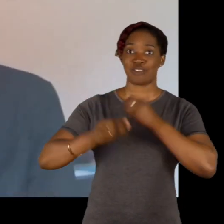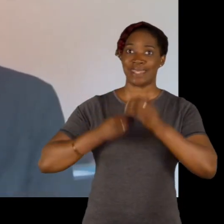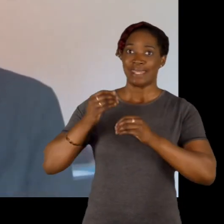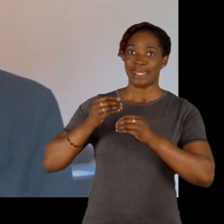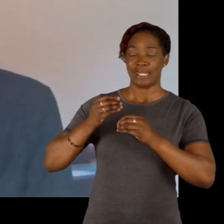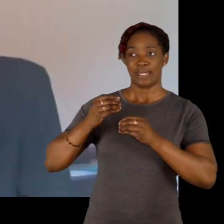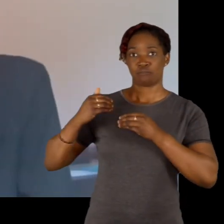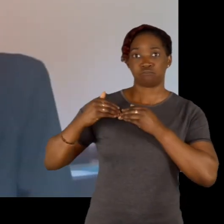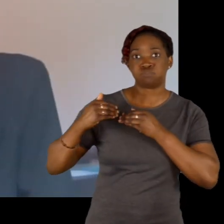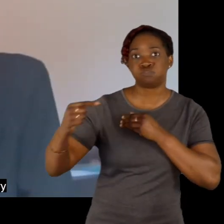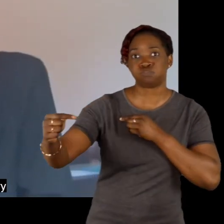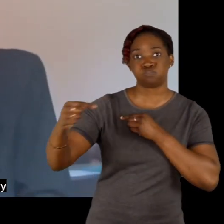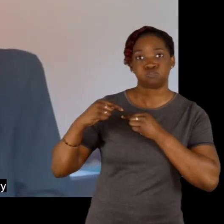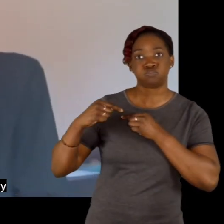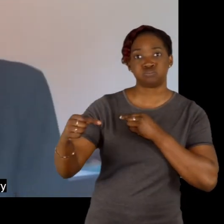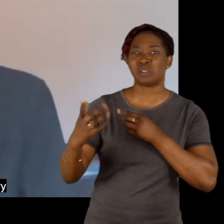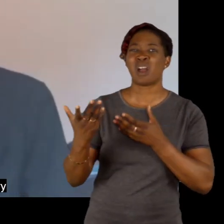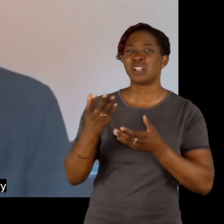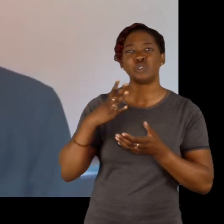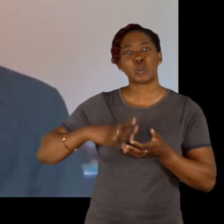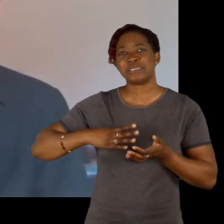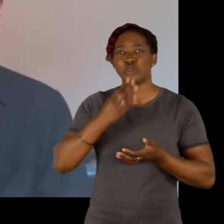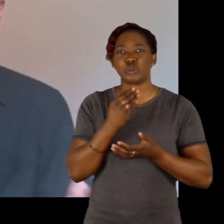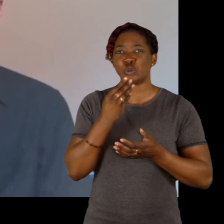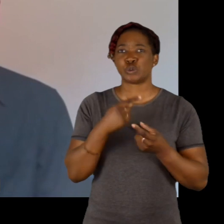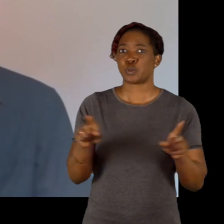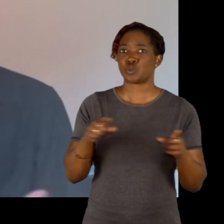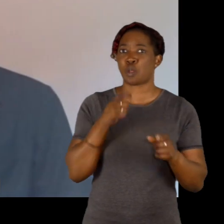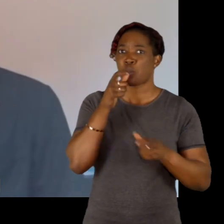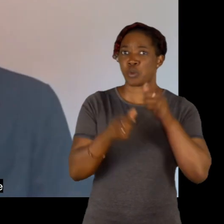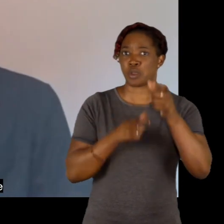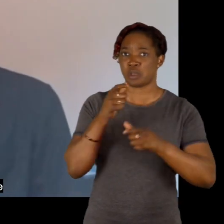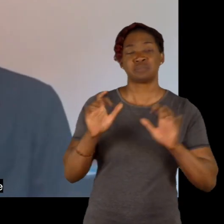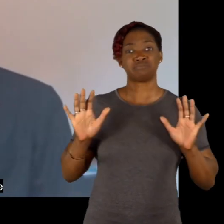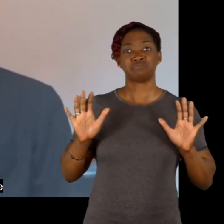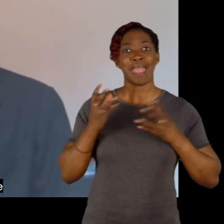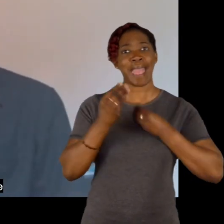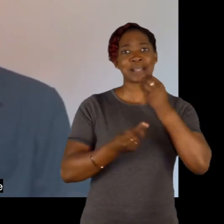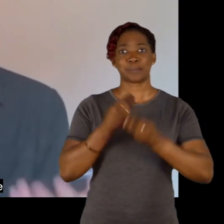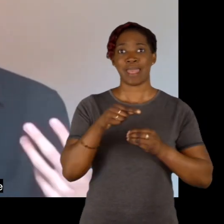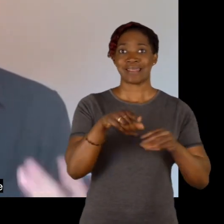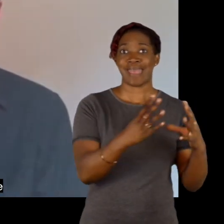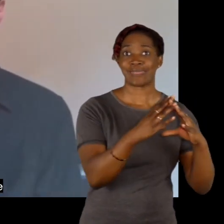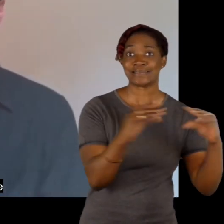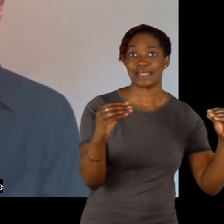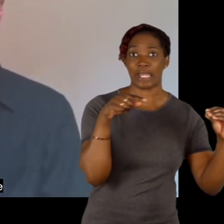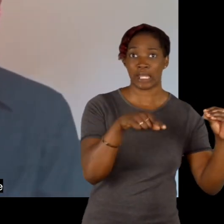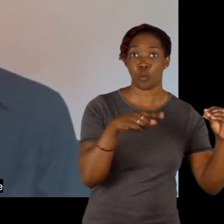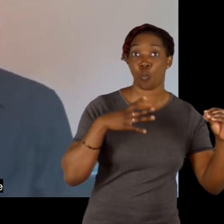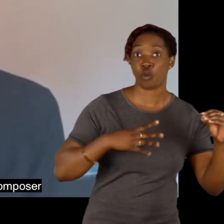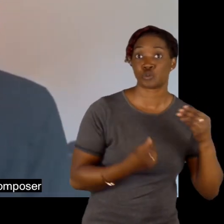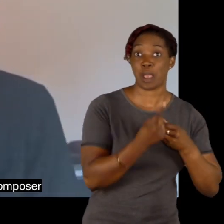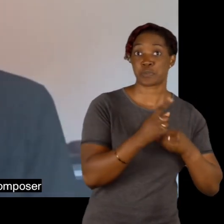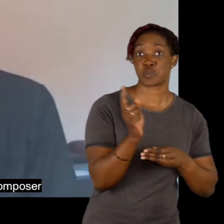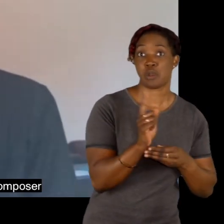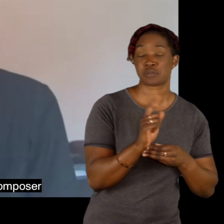the audience. So the big thing is, don't worry about using musical terms. Explaining what you want to happen in the scene